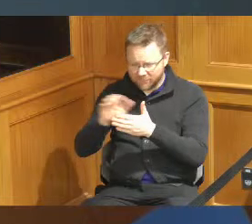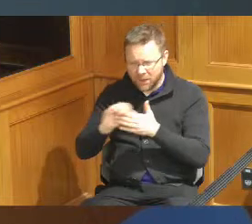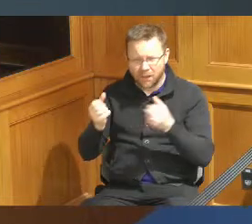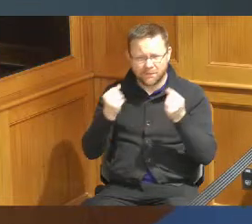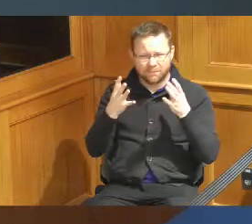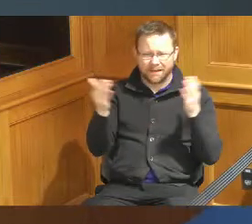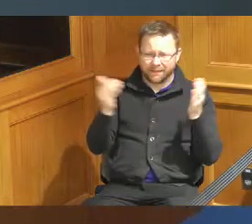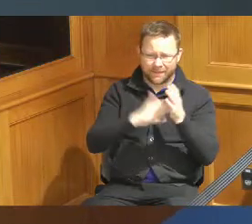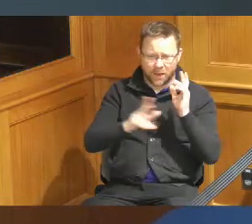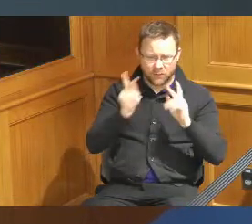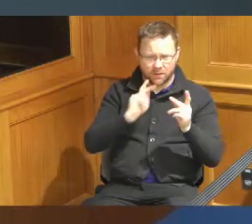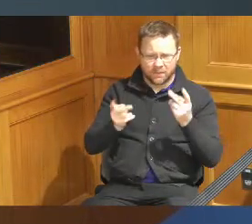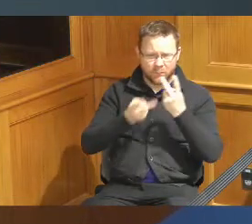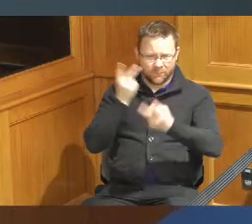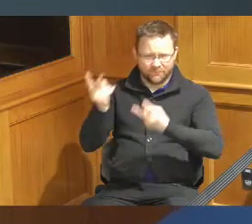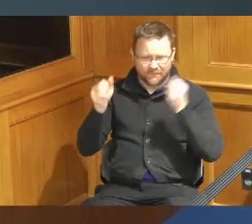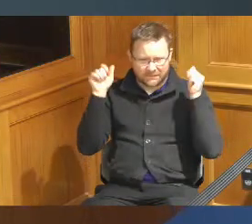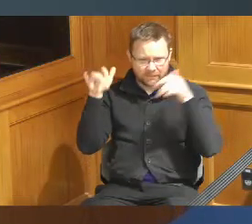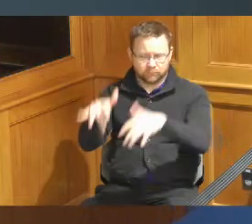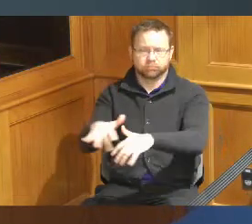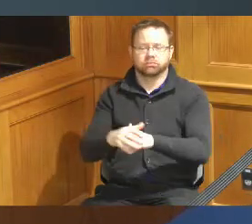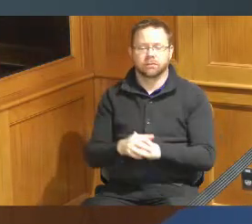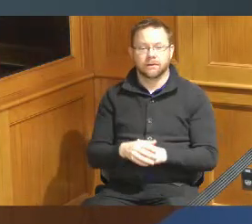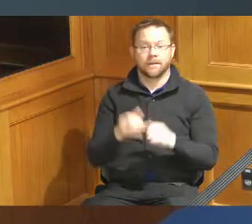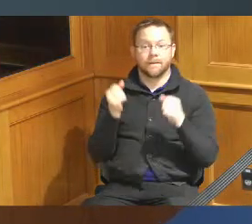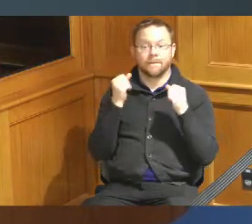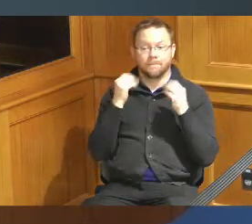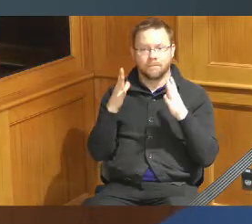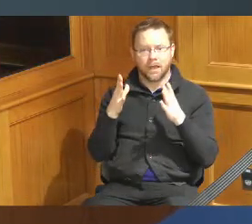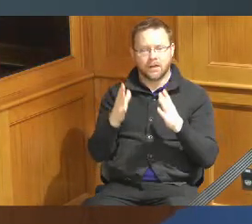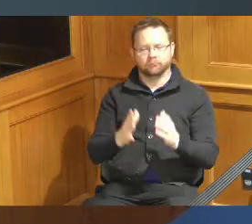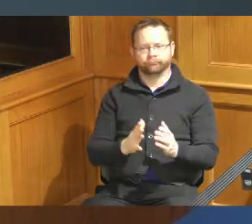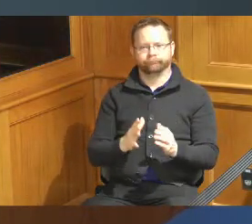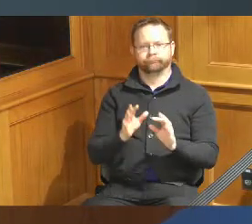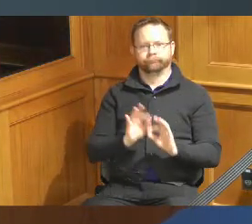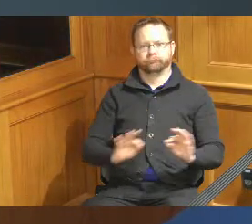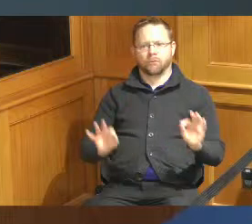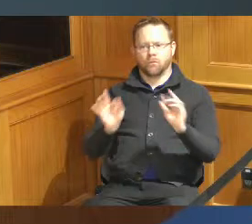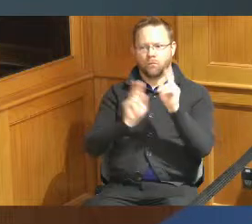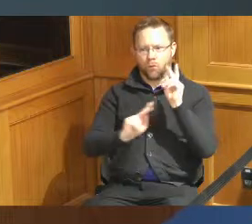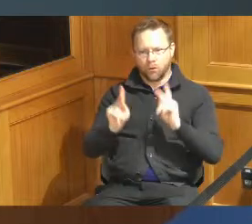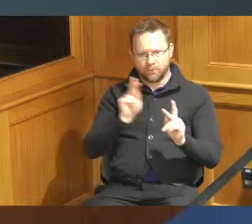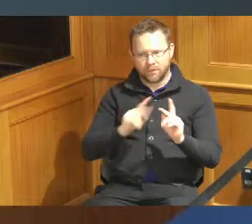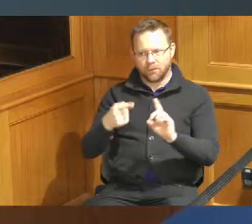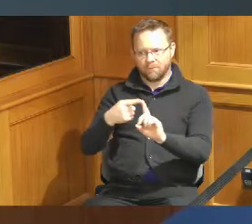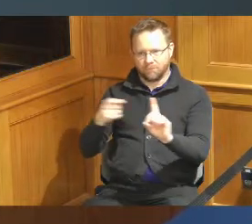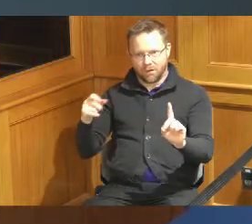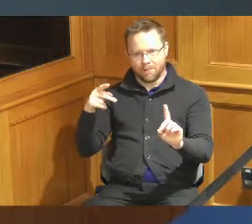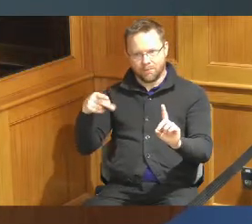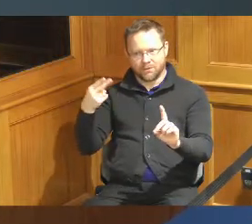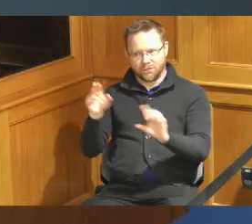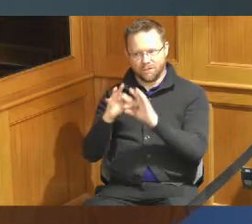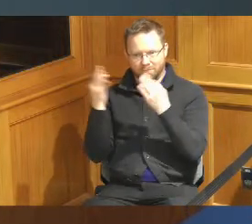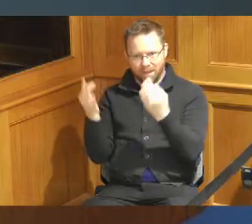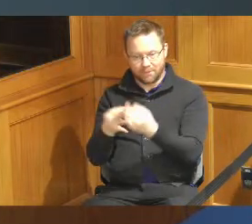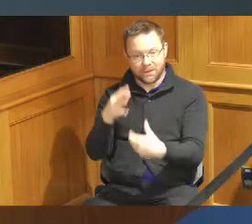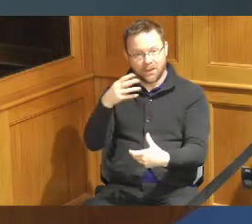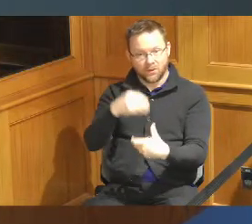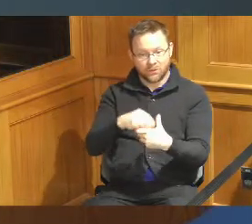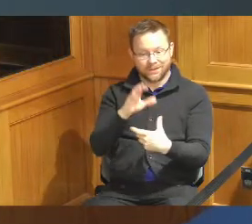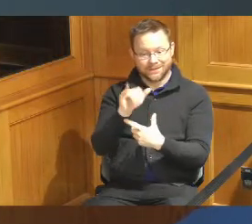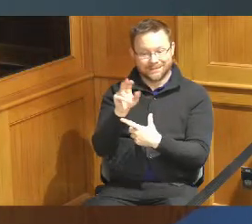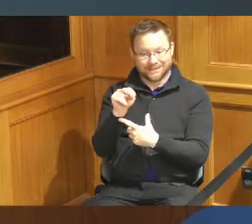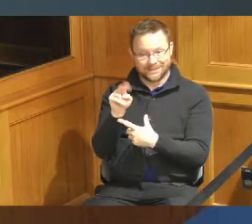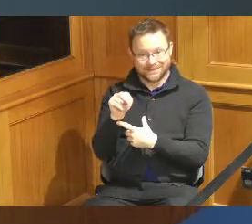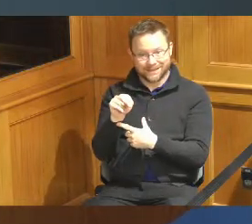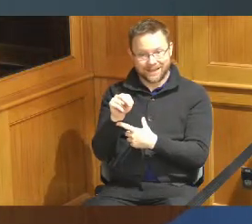visitors. Whereas many notable dignitaries and pillars come from Prince Hall Masonic family, including